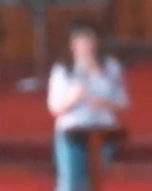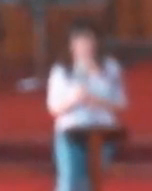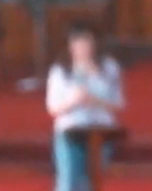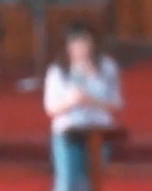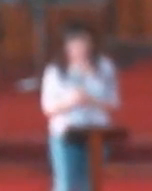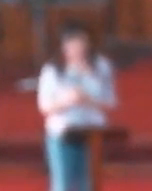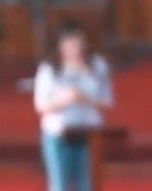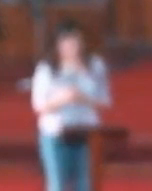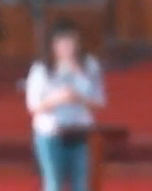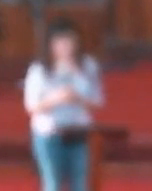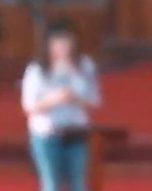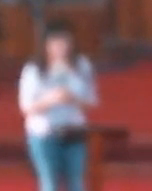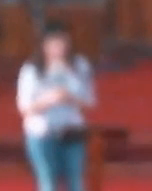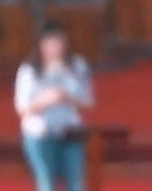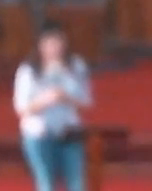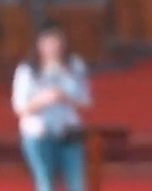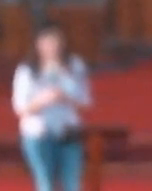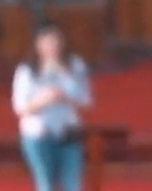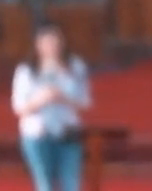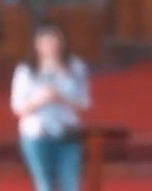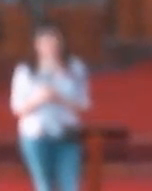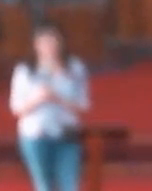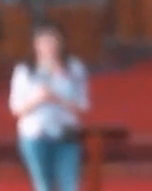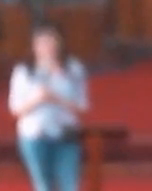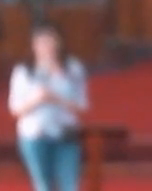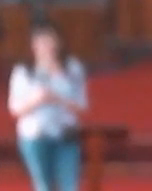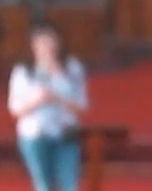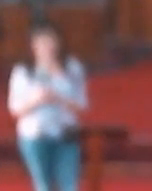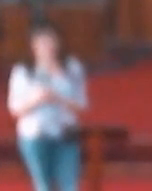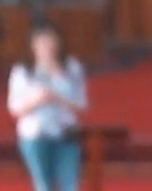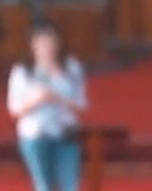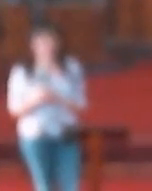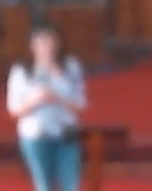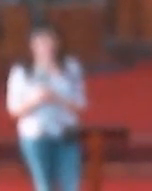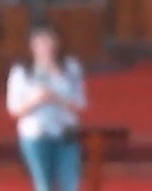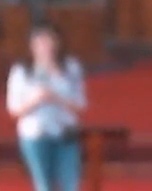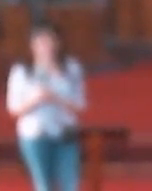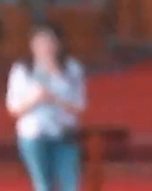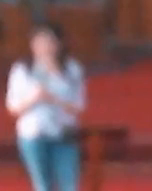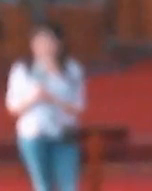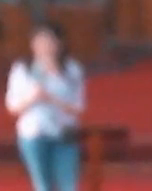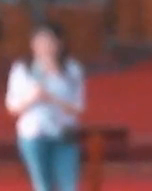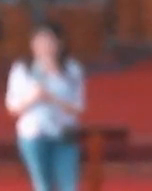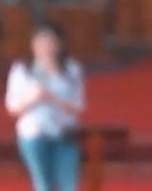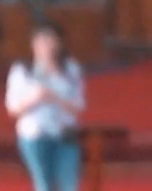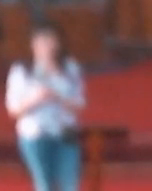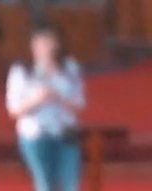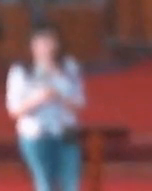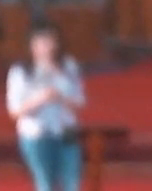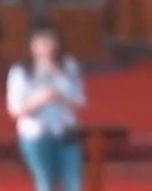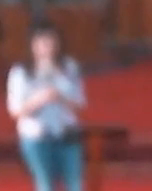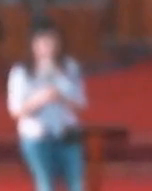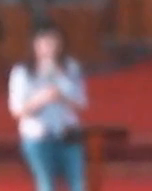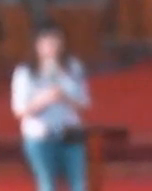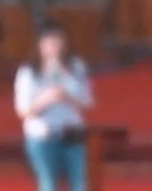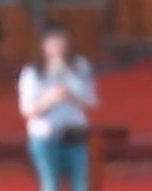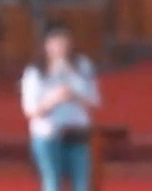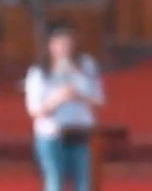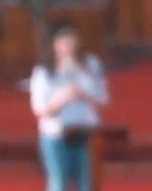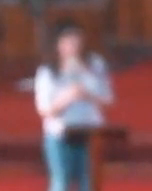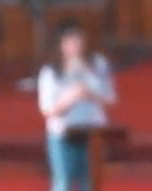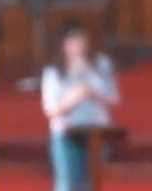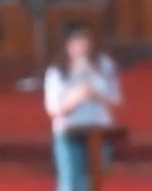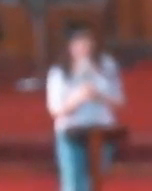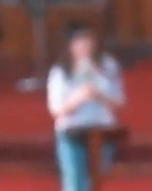with our tongue. Mentiras, chismes, enojos, amargura. Lies, gossip, bitterness,